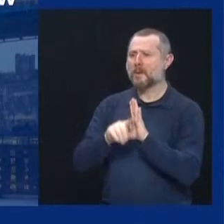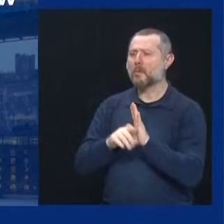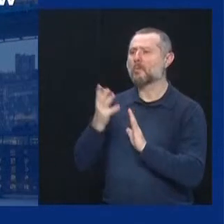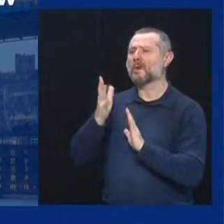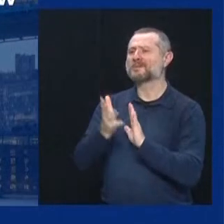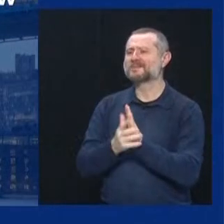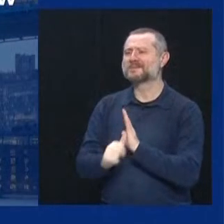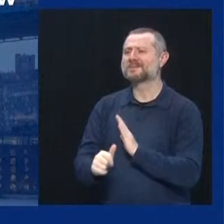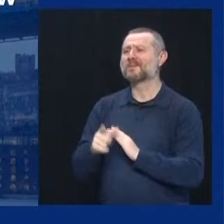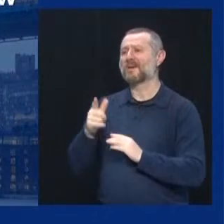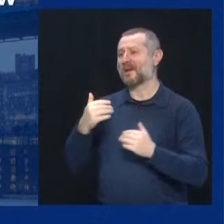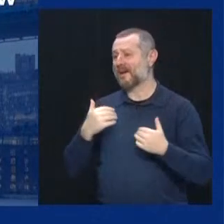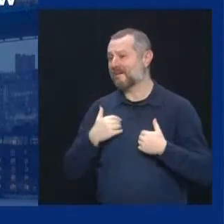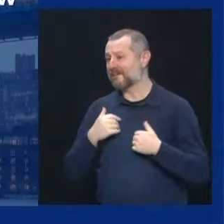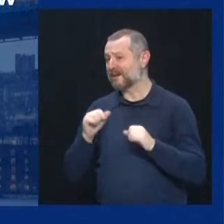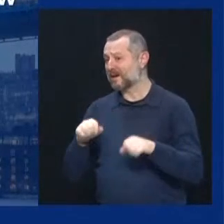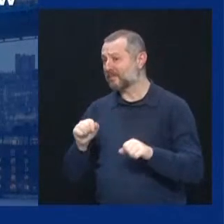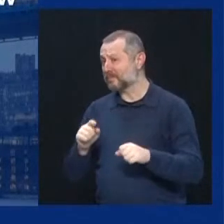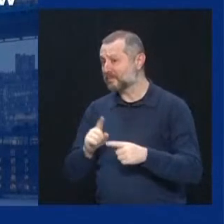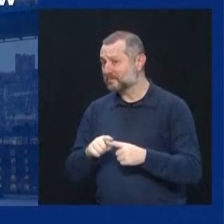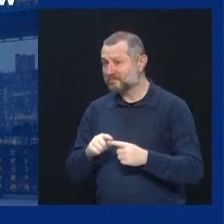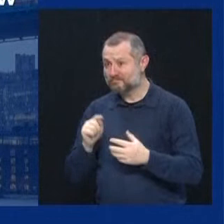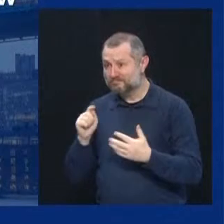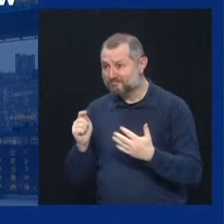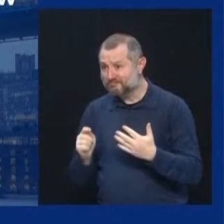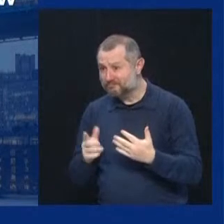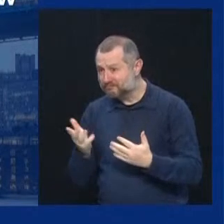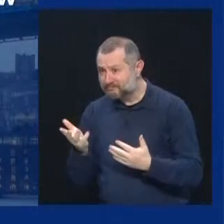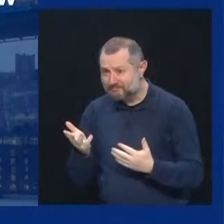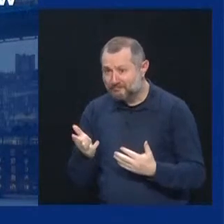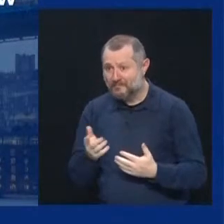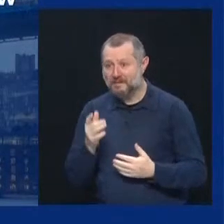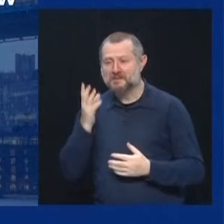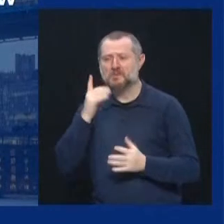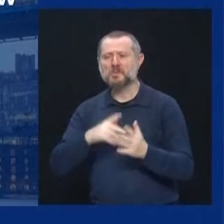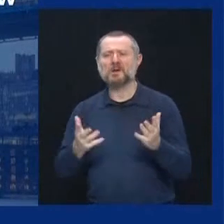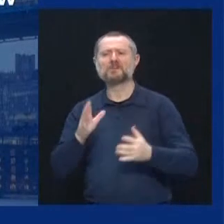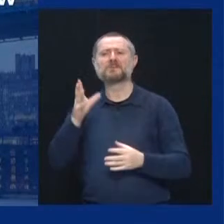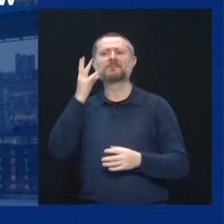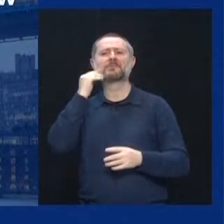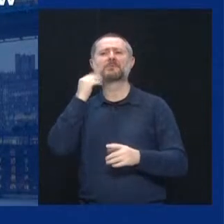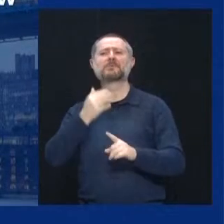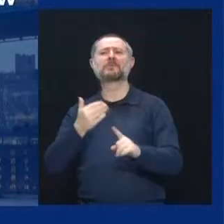made this mistake before. What have you managed before? You